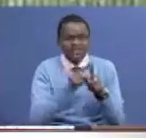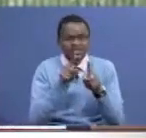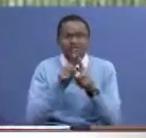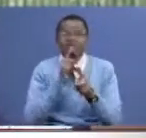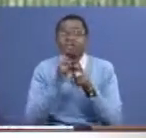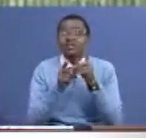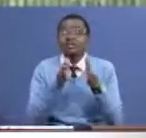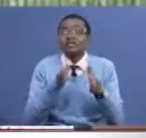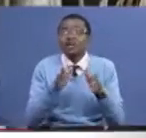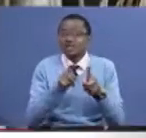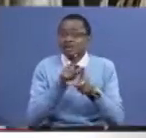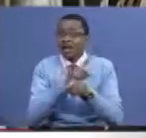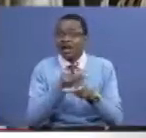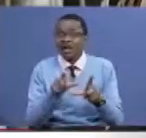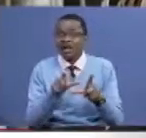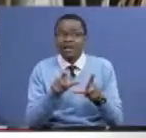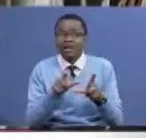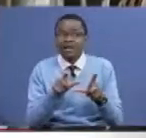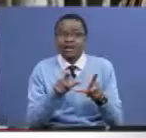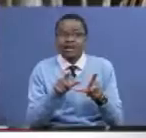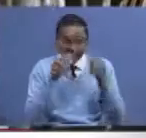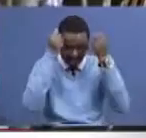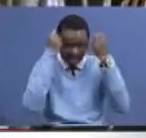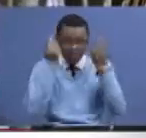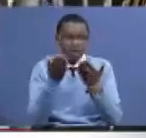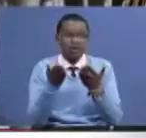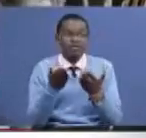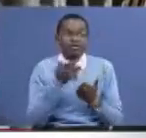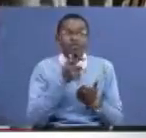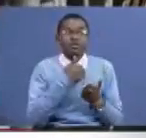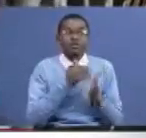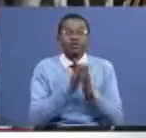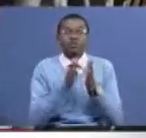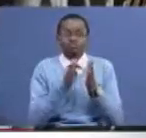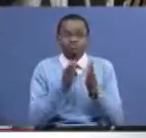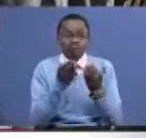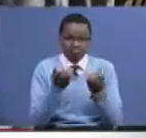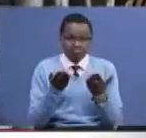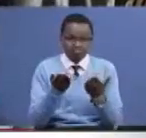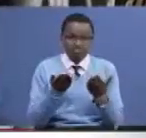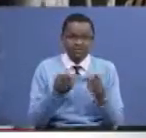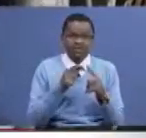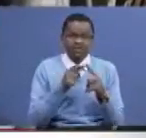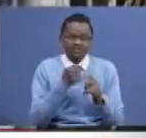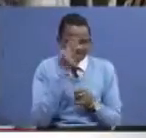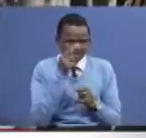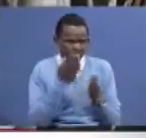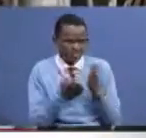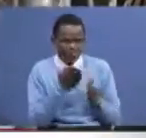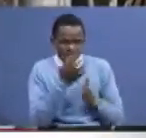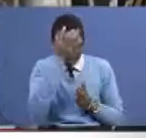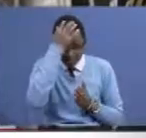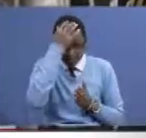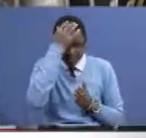be saying the same language? Even though his lawyers have welcomed this move with open arms, it remains to be seen whether